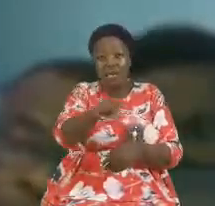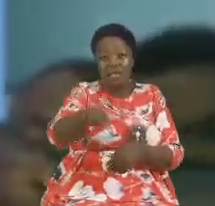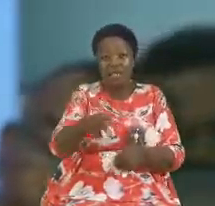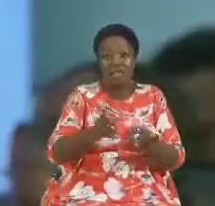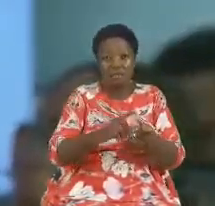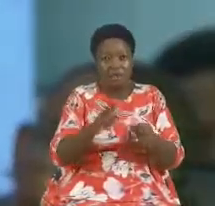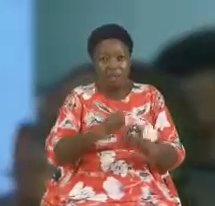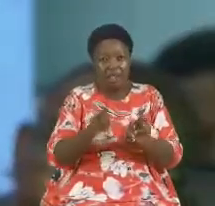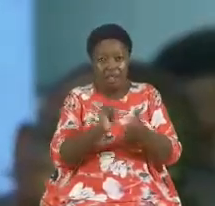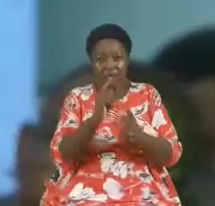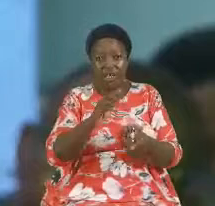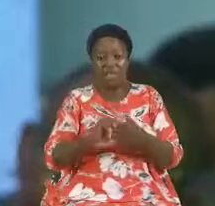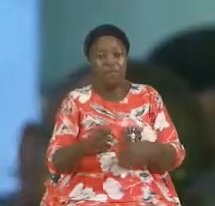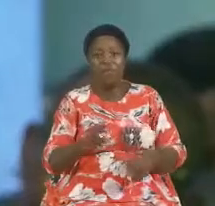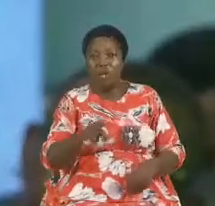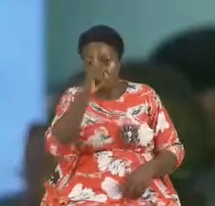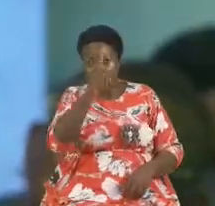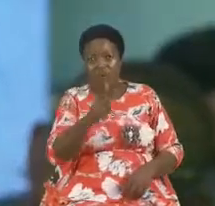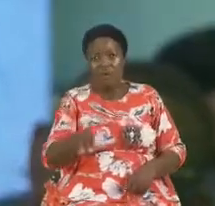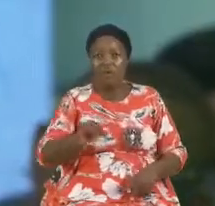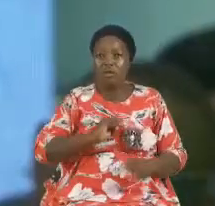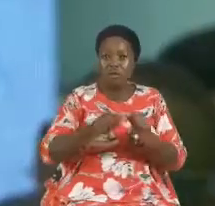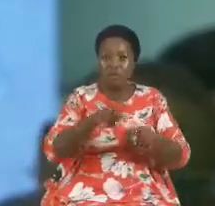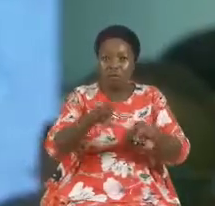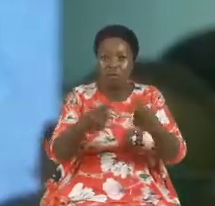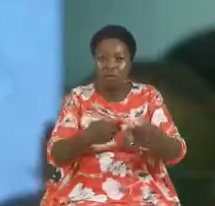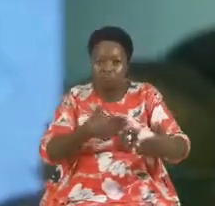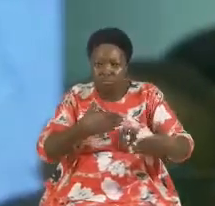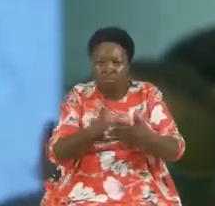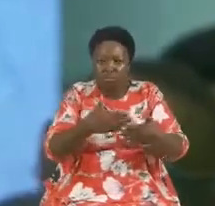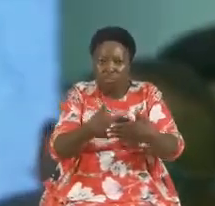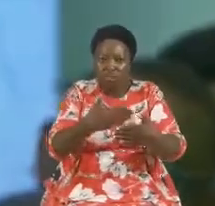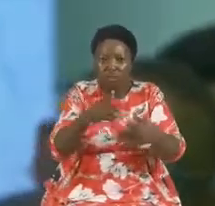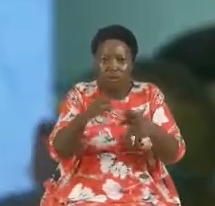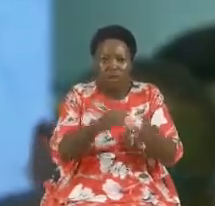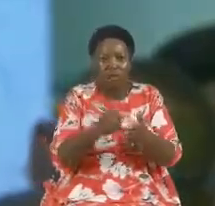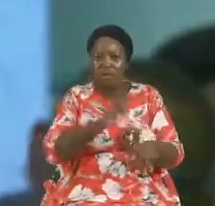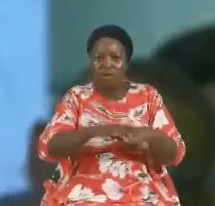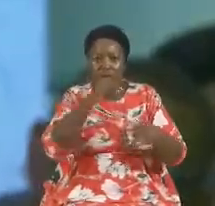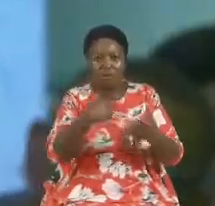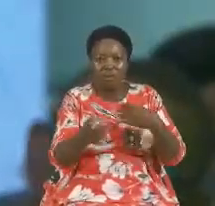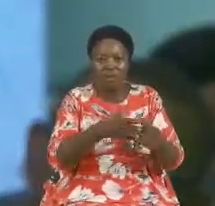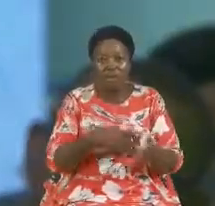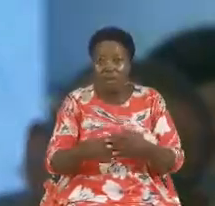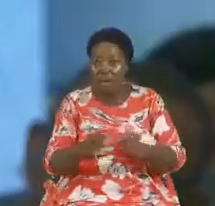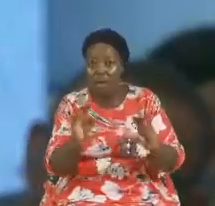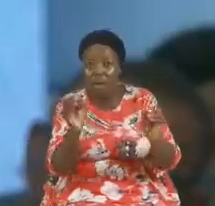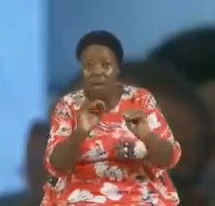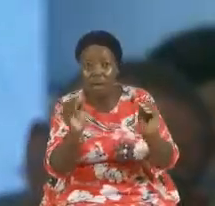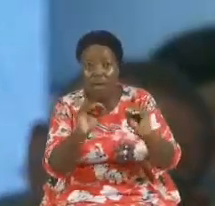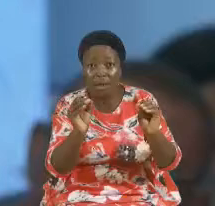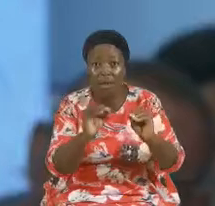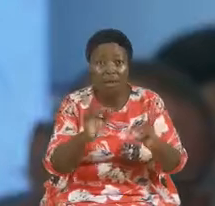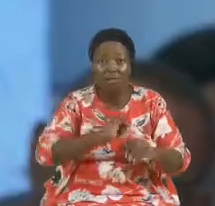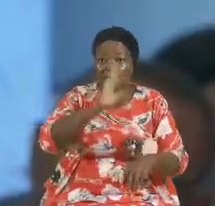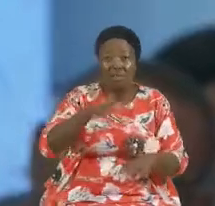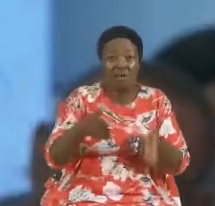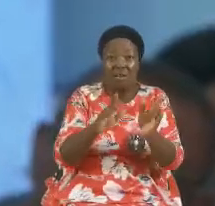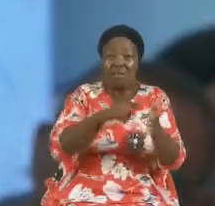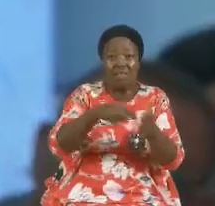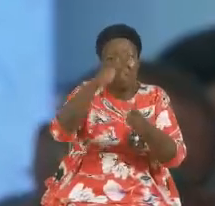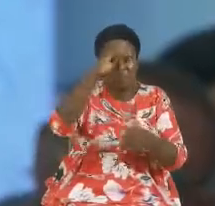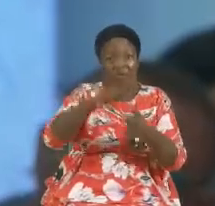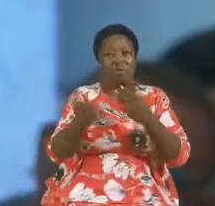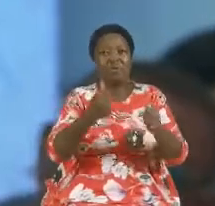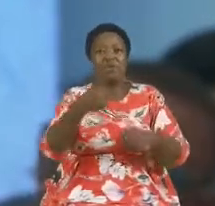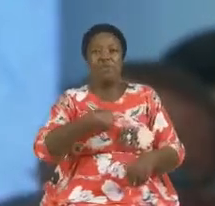the one who said, he's so clever, he can be as near as possible, and it doesn't matter. He said, I will